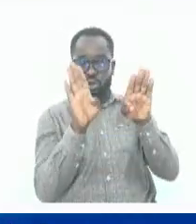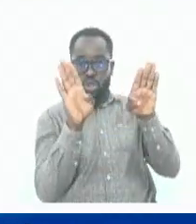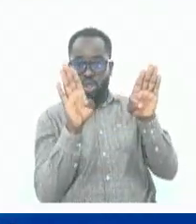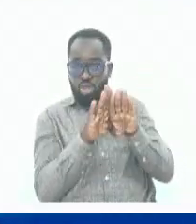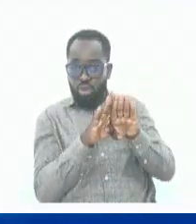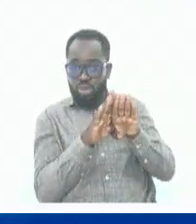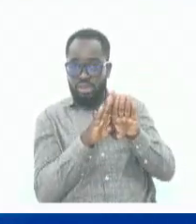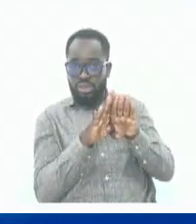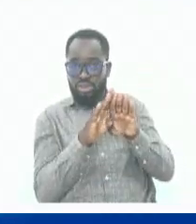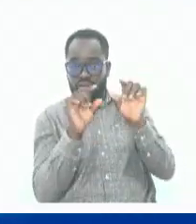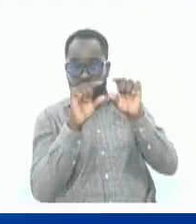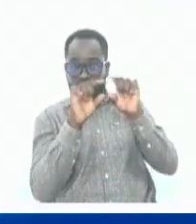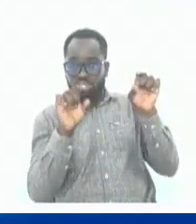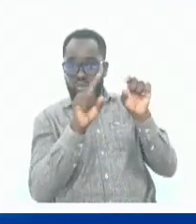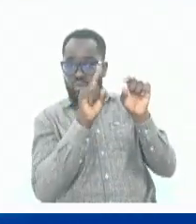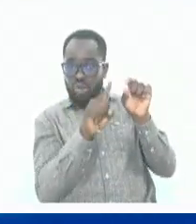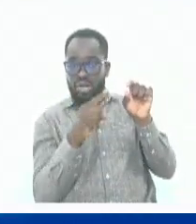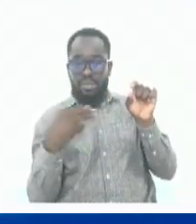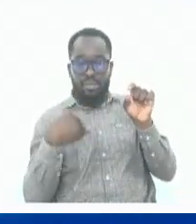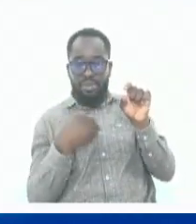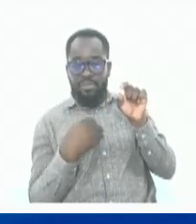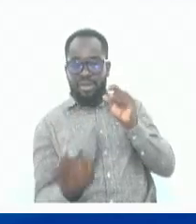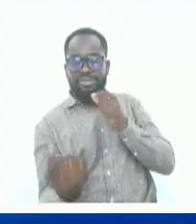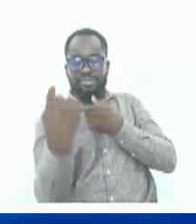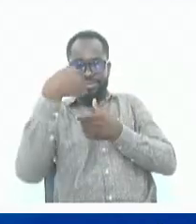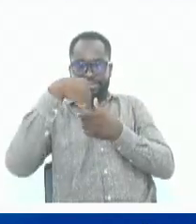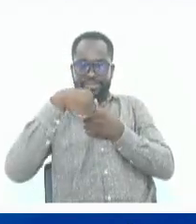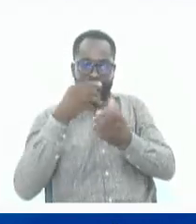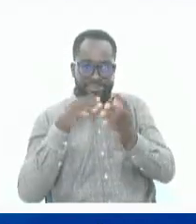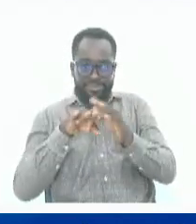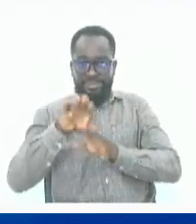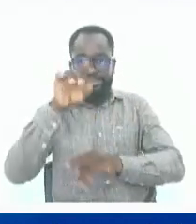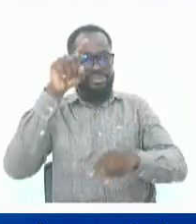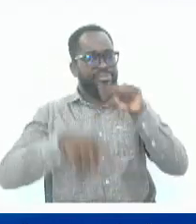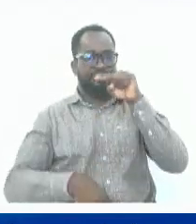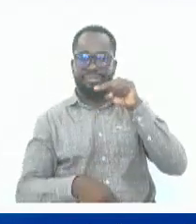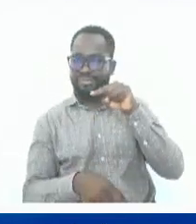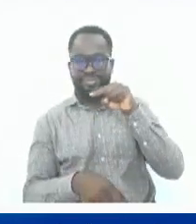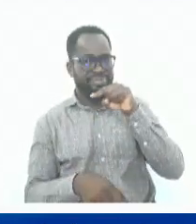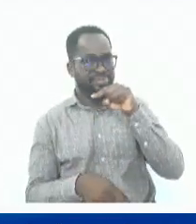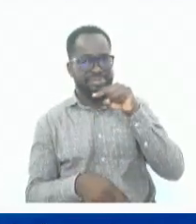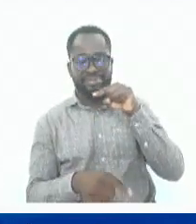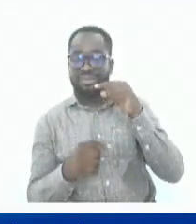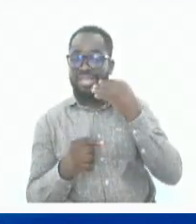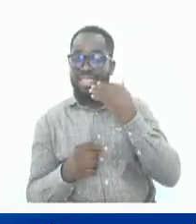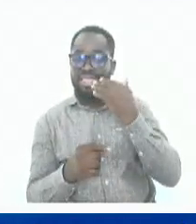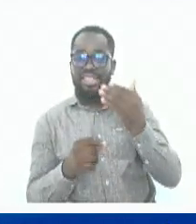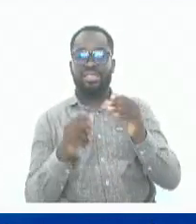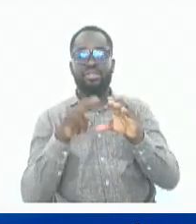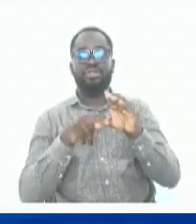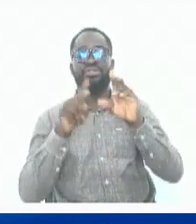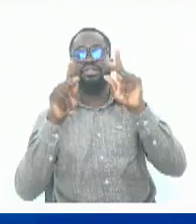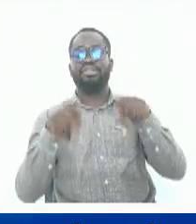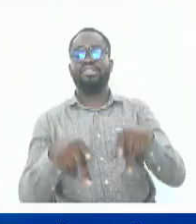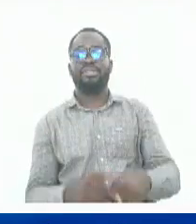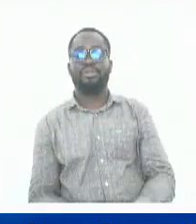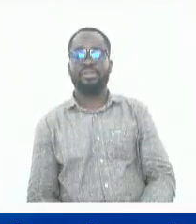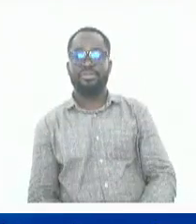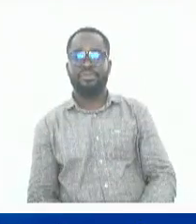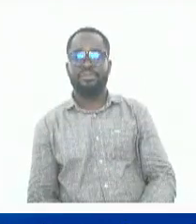on a resolution, a member cannot access or vote on that resolution. Thank you, Mr. Chairman.